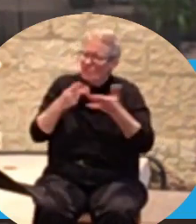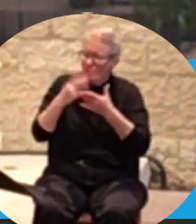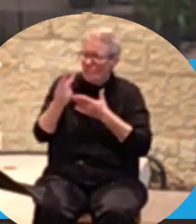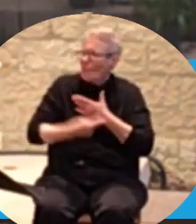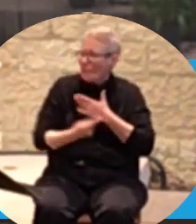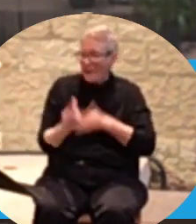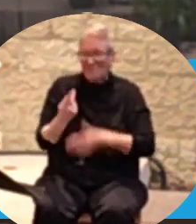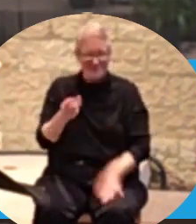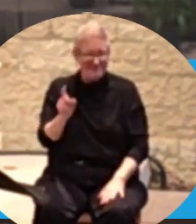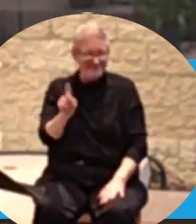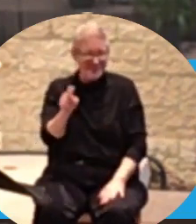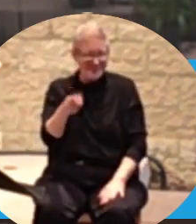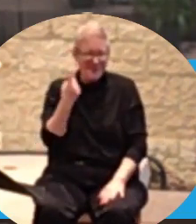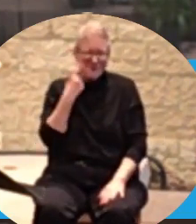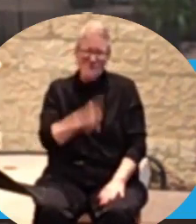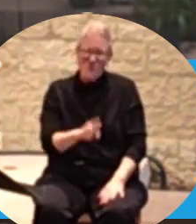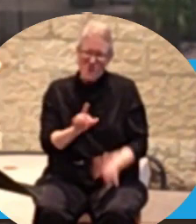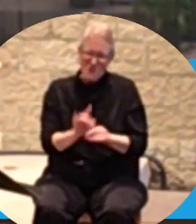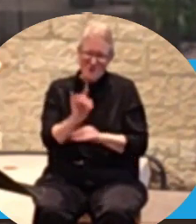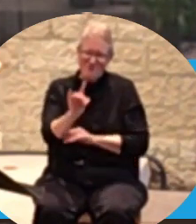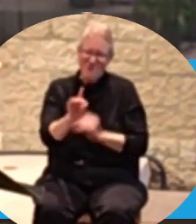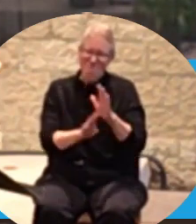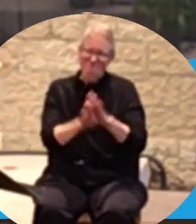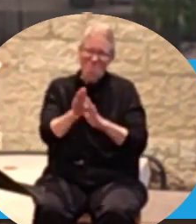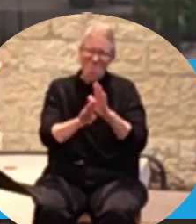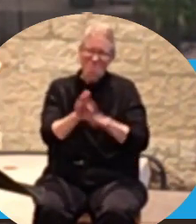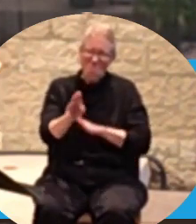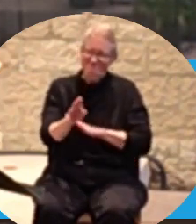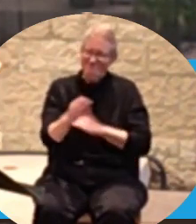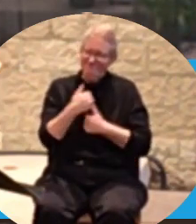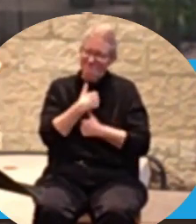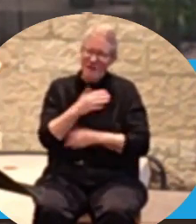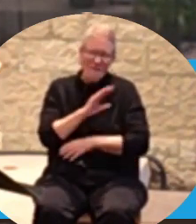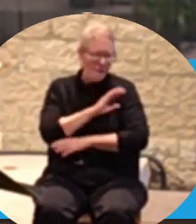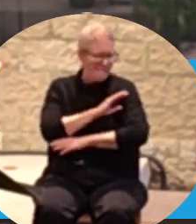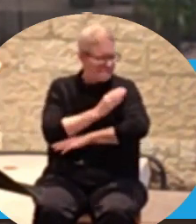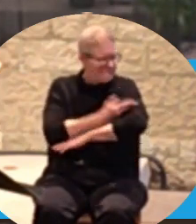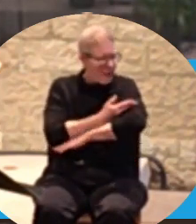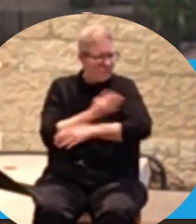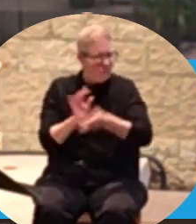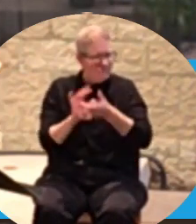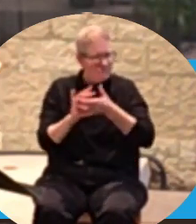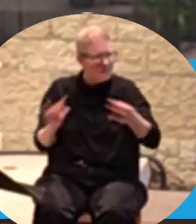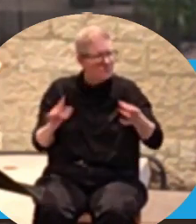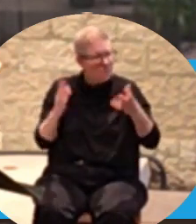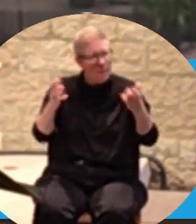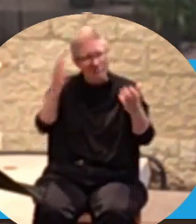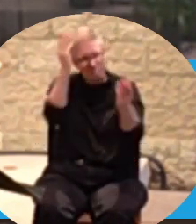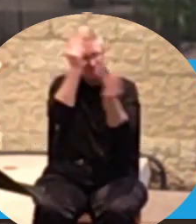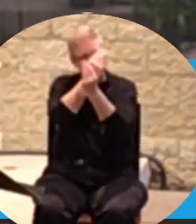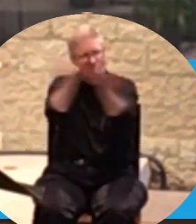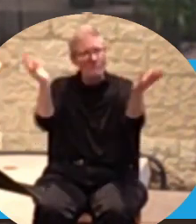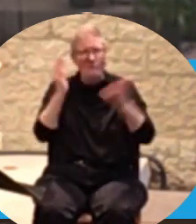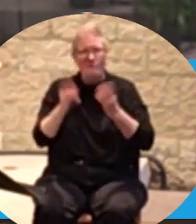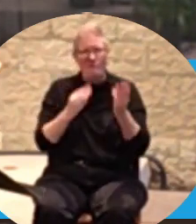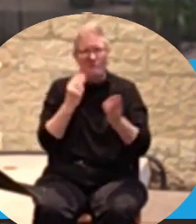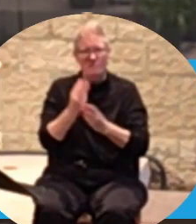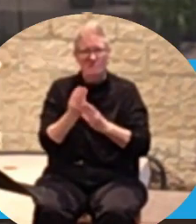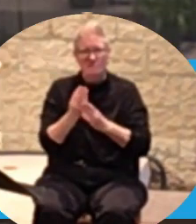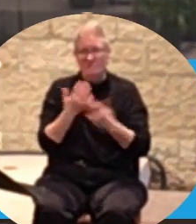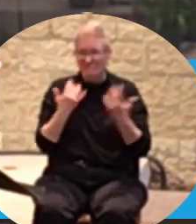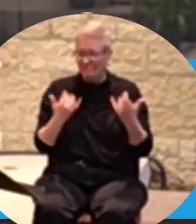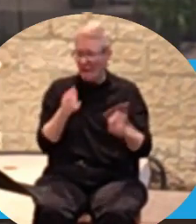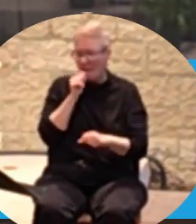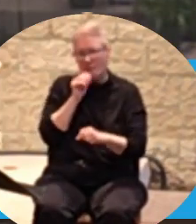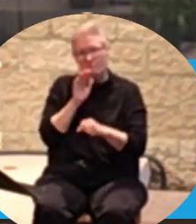necessary for our spiritual growth. We have a powerful message here, and it needs to be gotten out to the world. So let's affirm